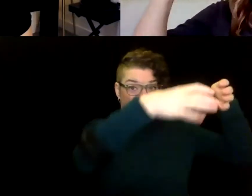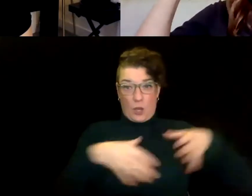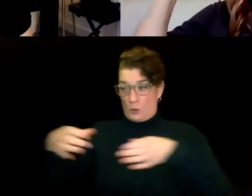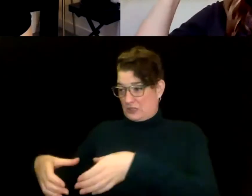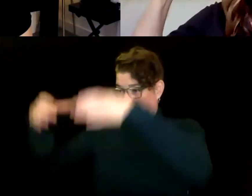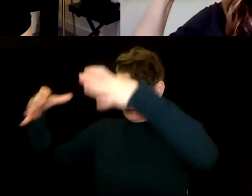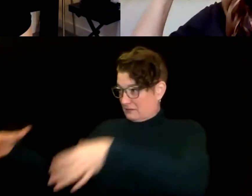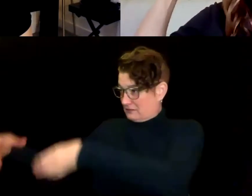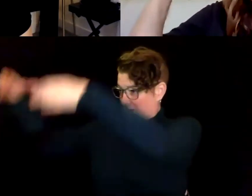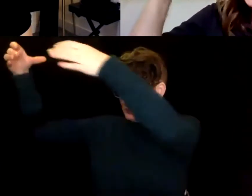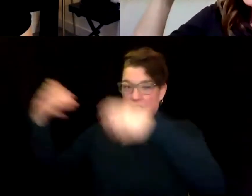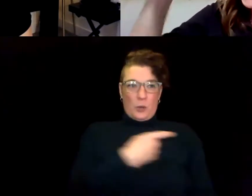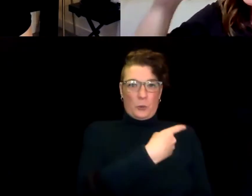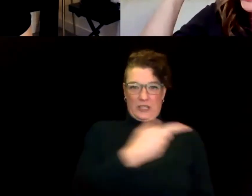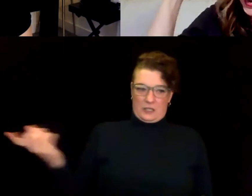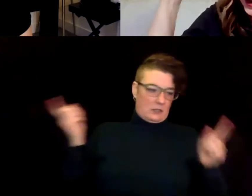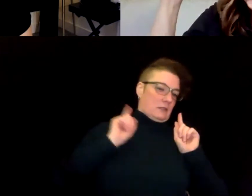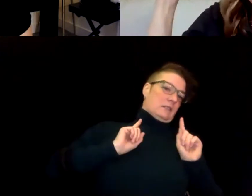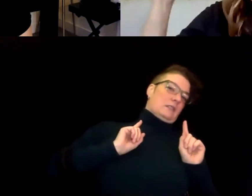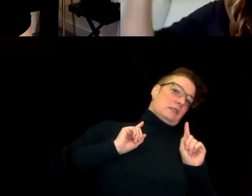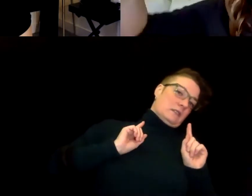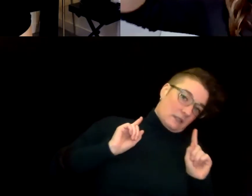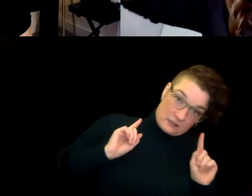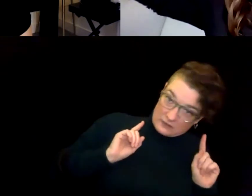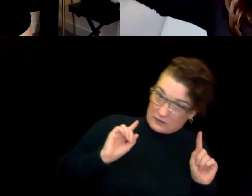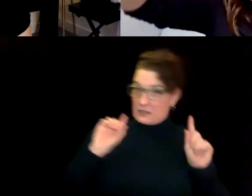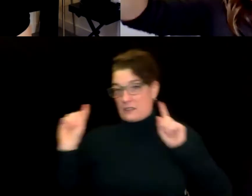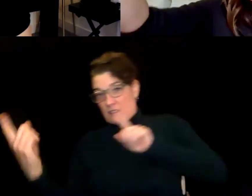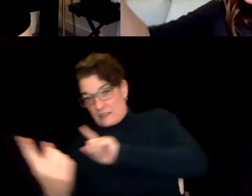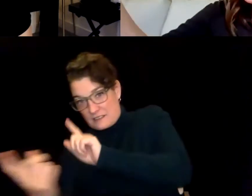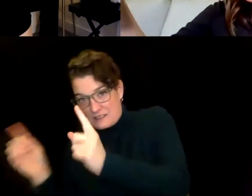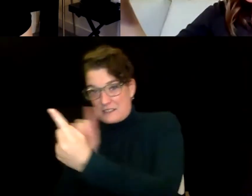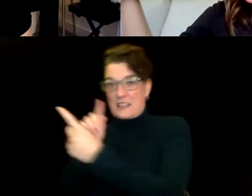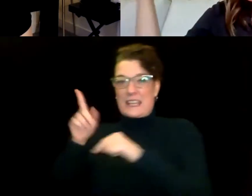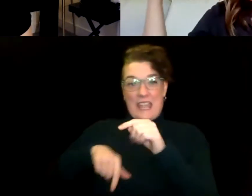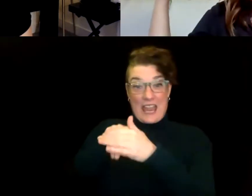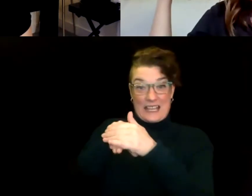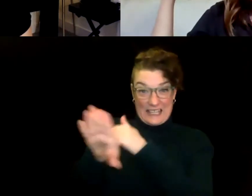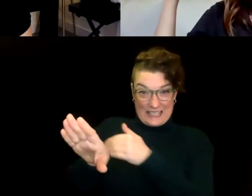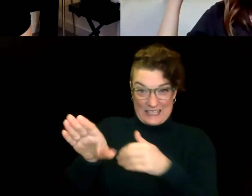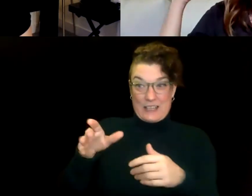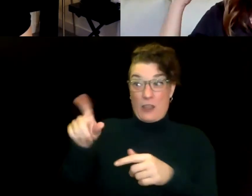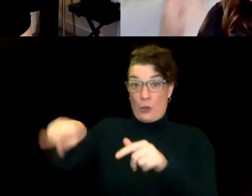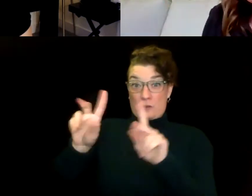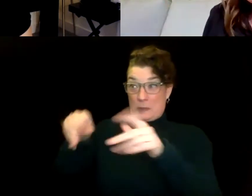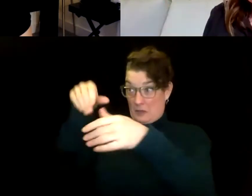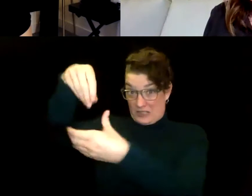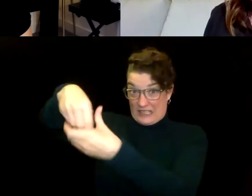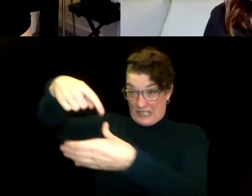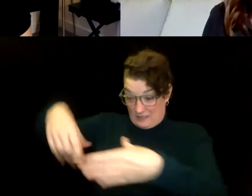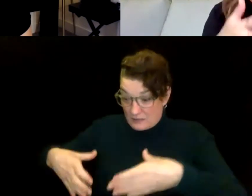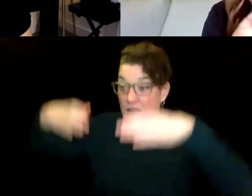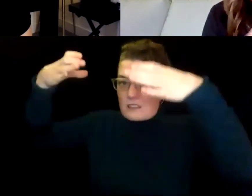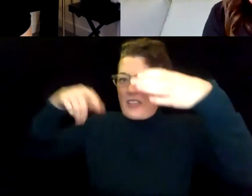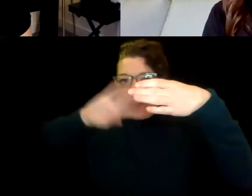and we can't get in, and no one ever comes out. But there's a field, and it's filled with people